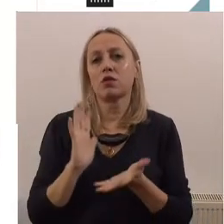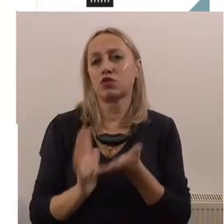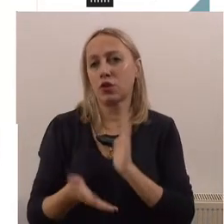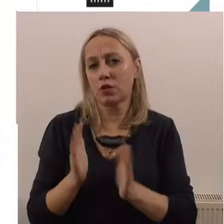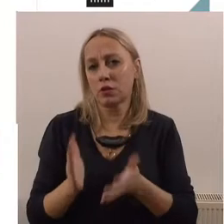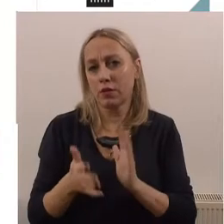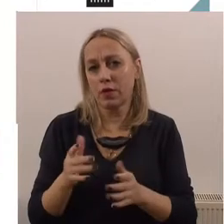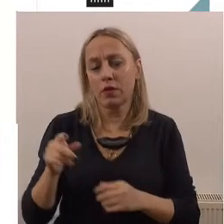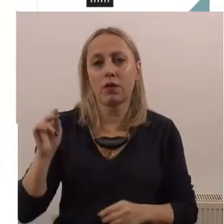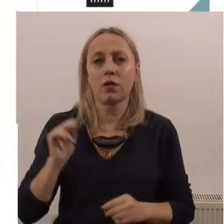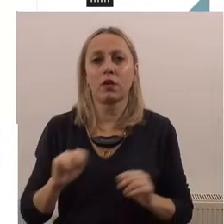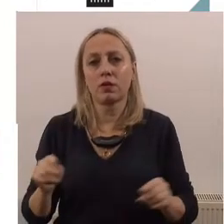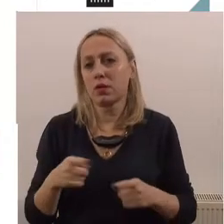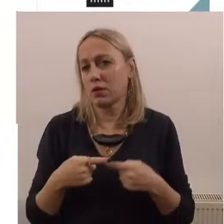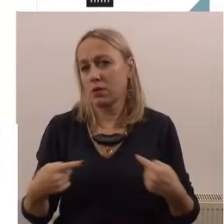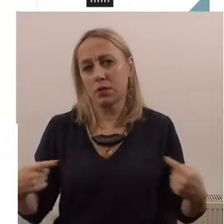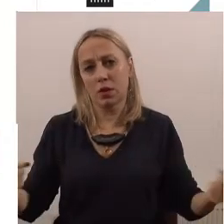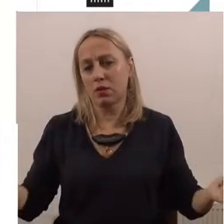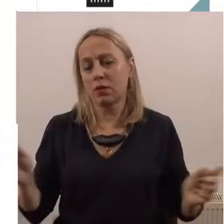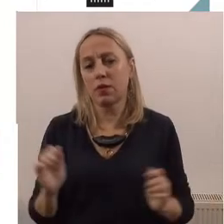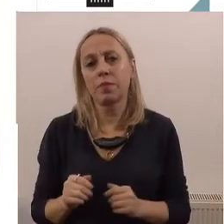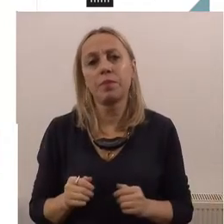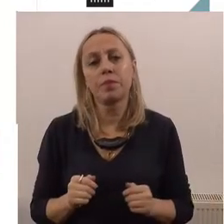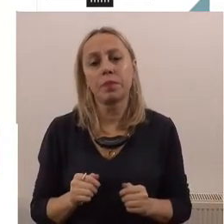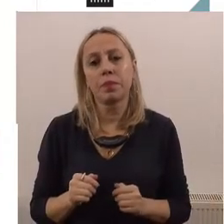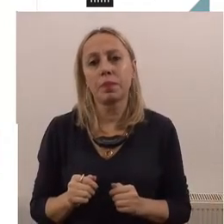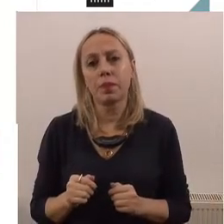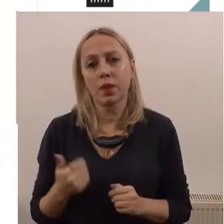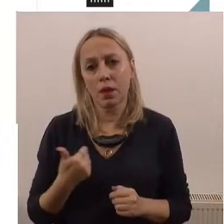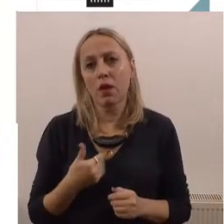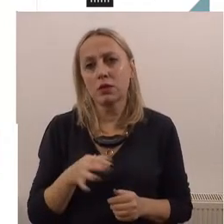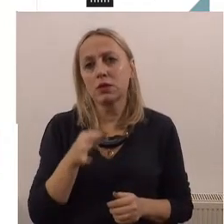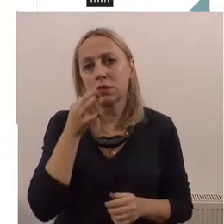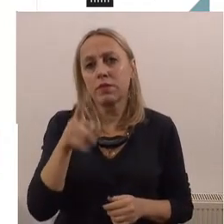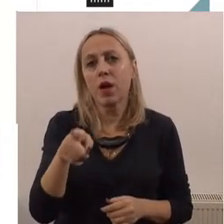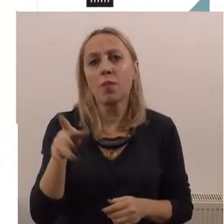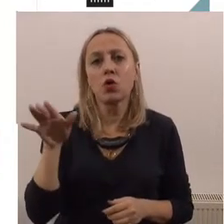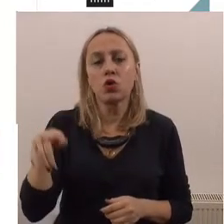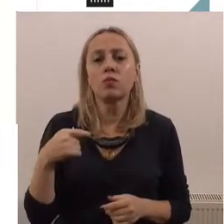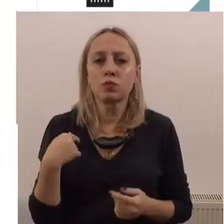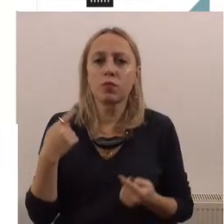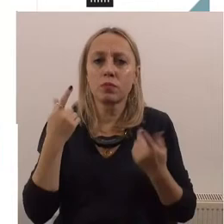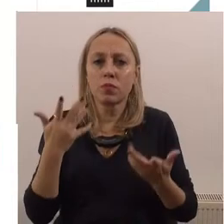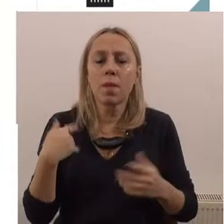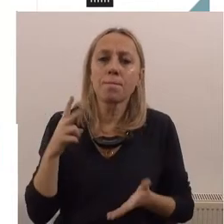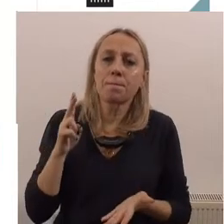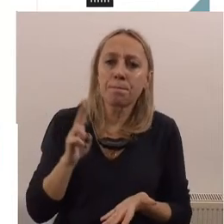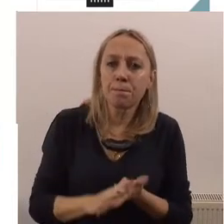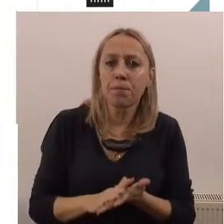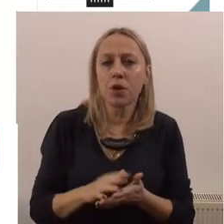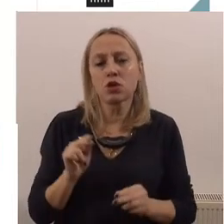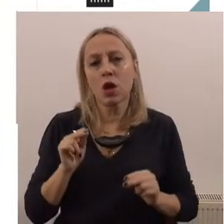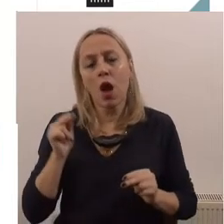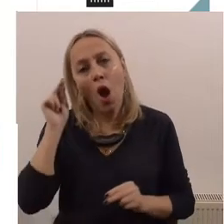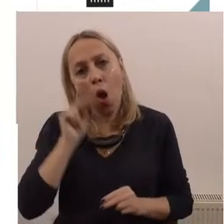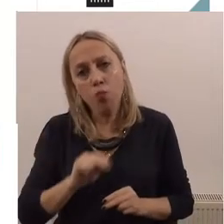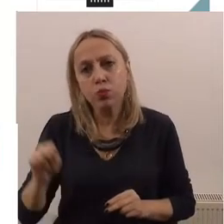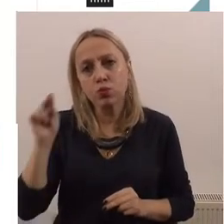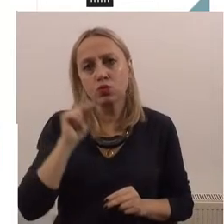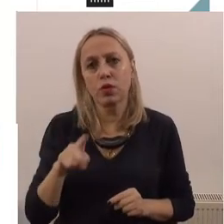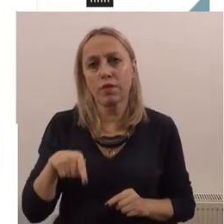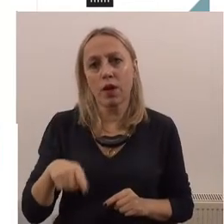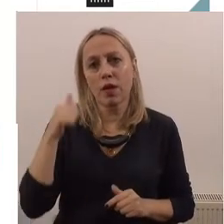audio descriptions, translate using the Russian gesture language, and easy to read